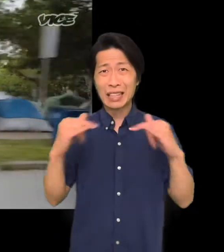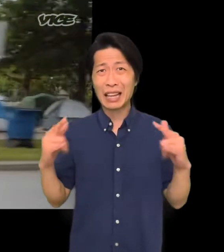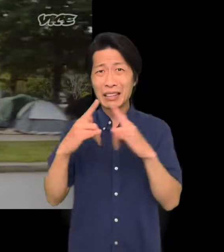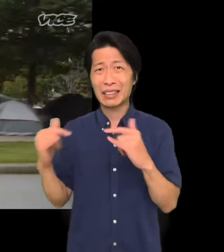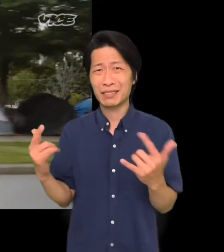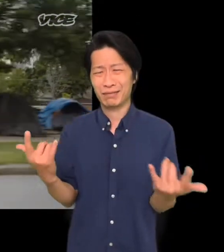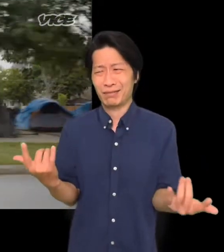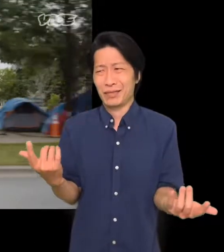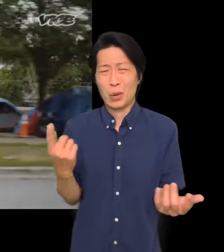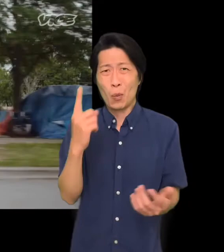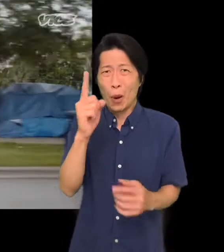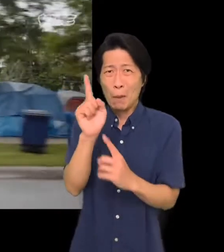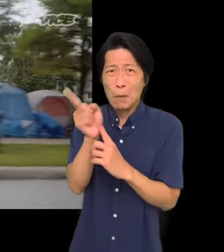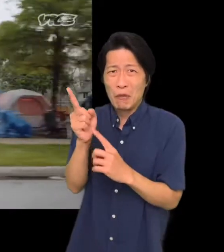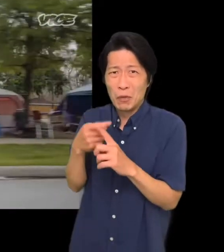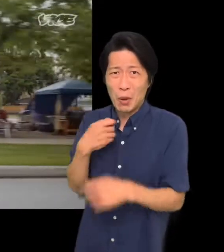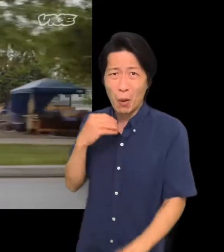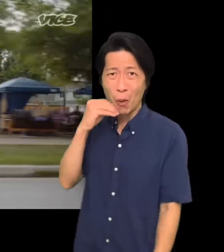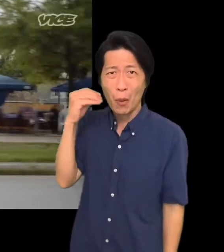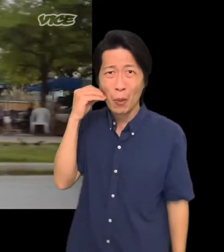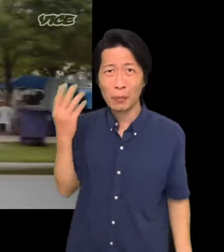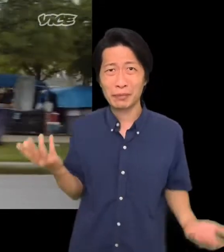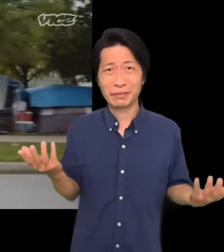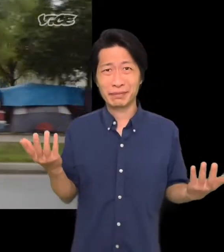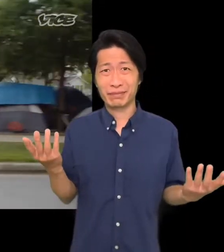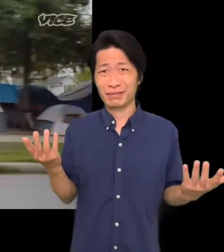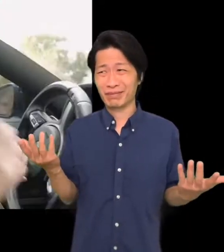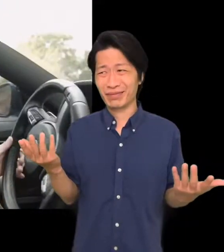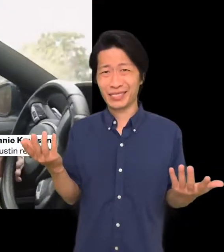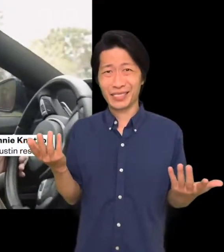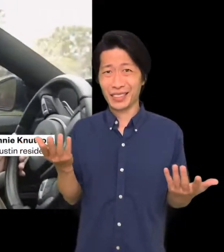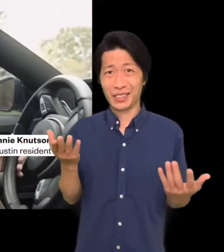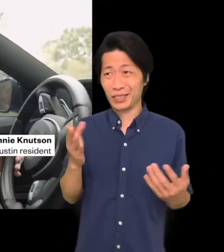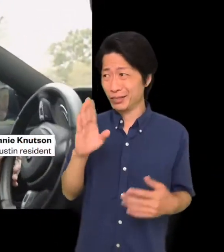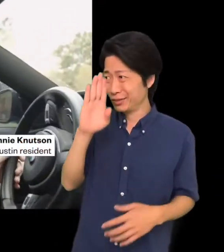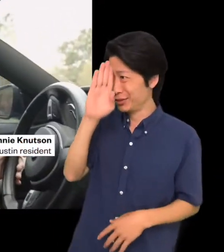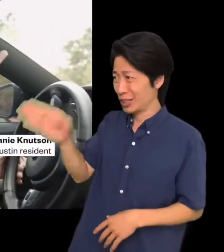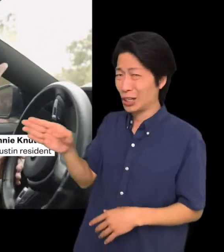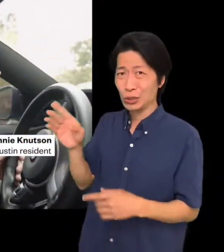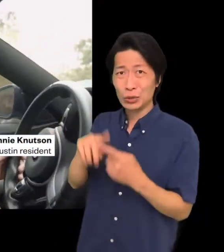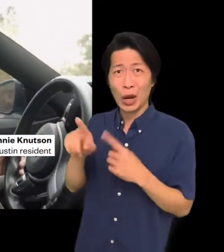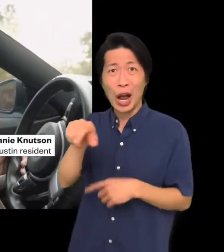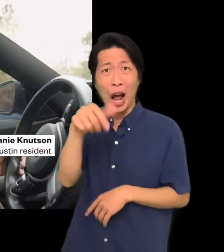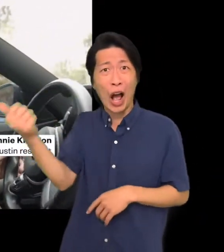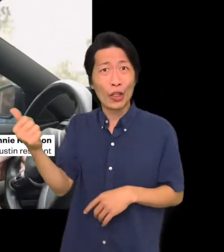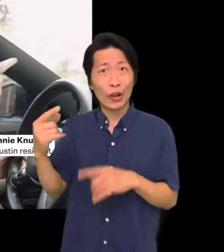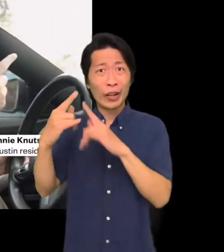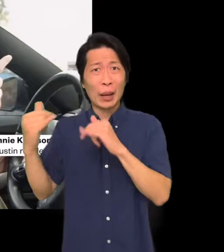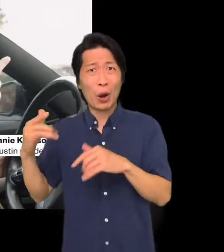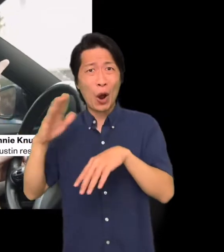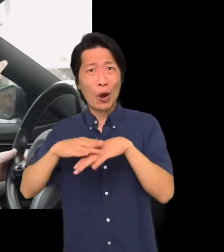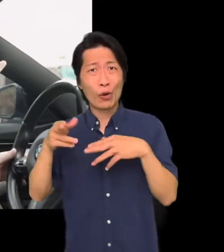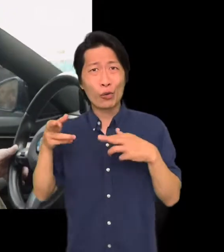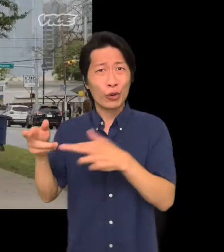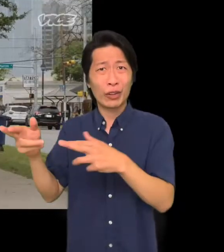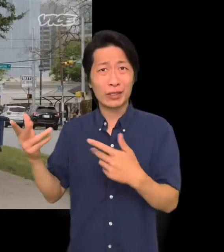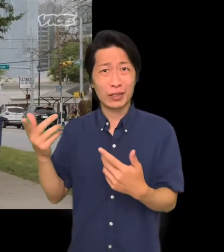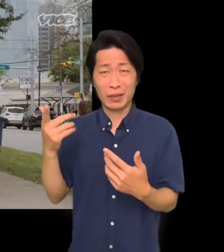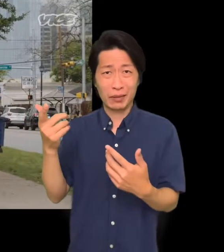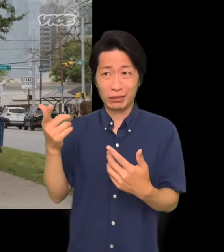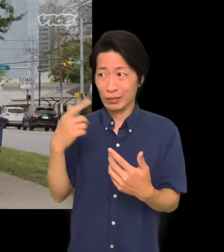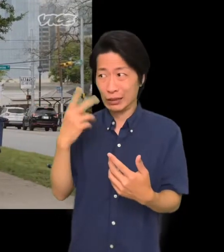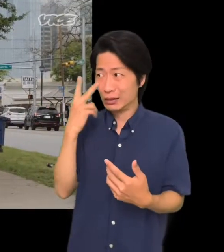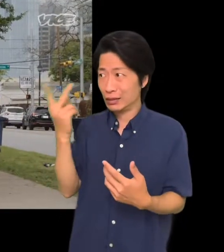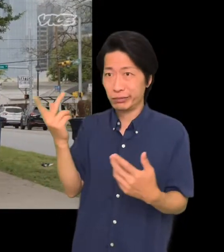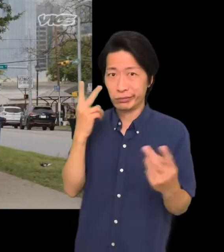These tents are less than a minute from my front porch, you know, and they're on the direct route on the way to another camp at the river, so they pass